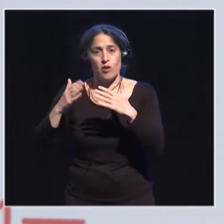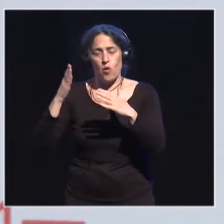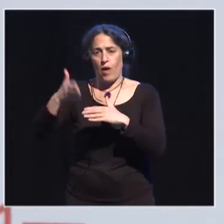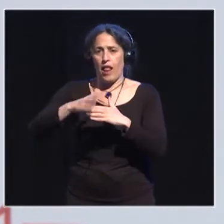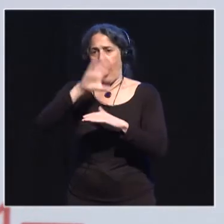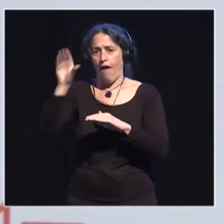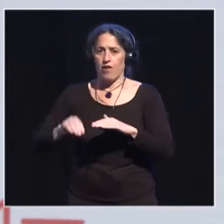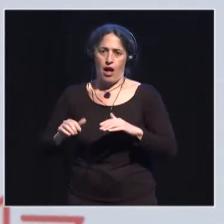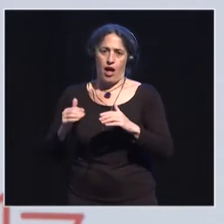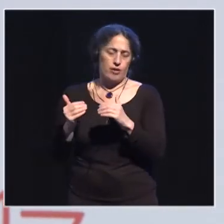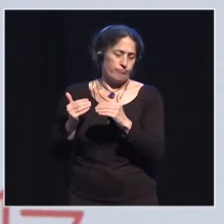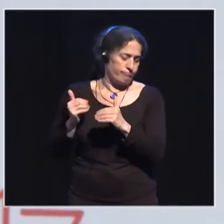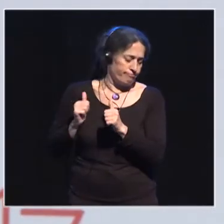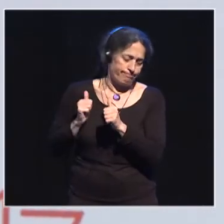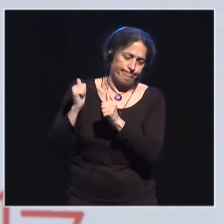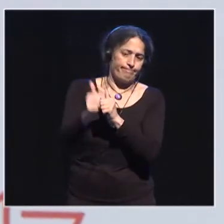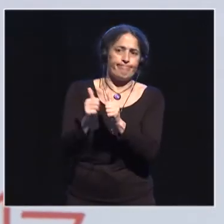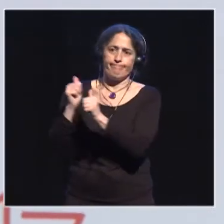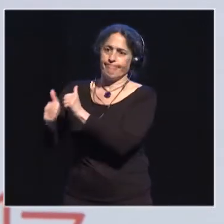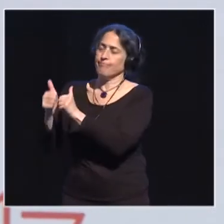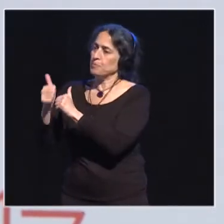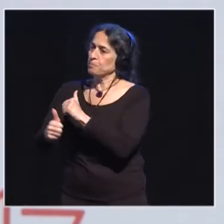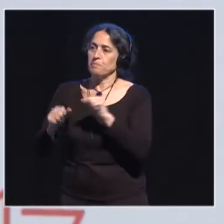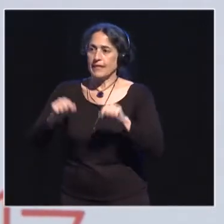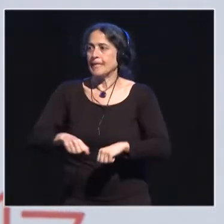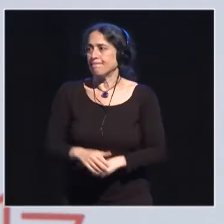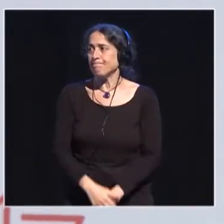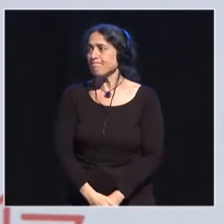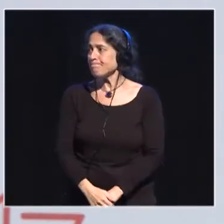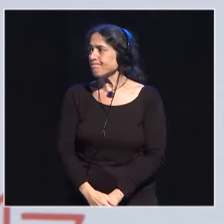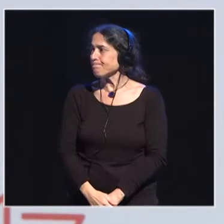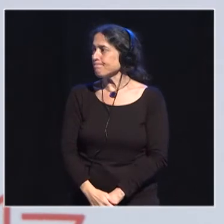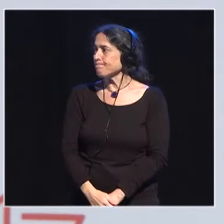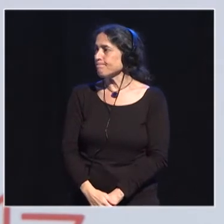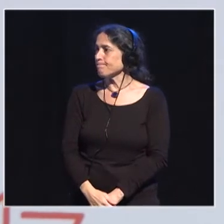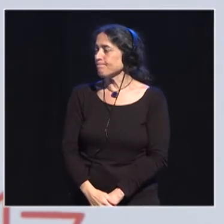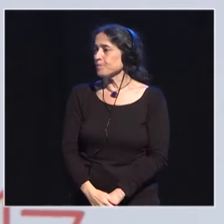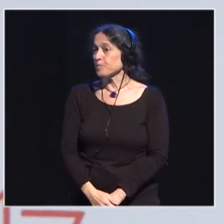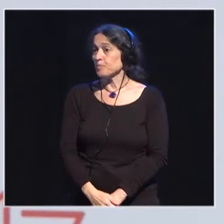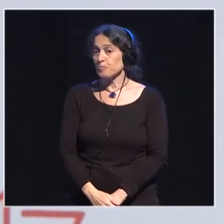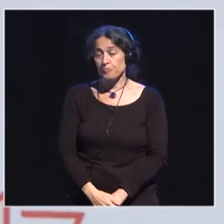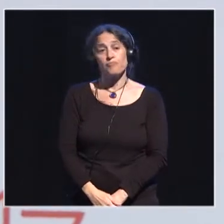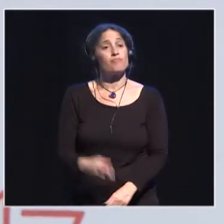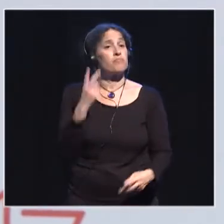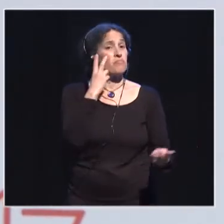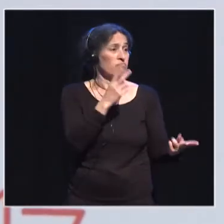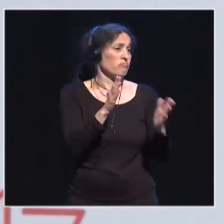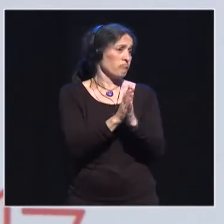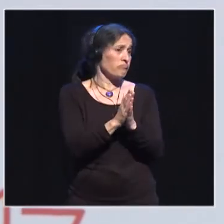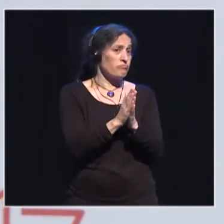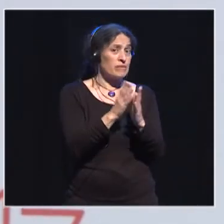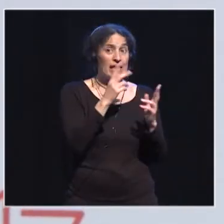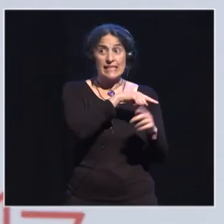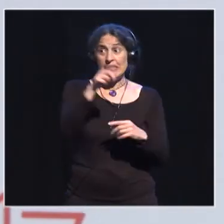this room, probably this room, earlier this morning, and go see what's happening in the countries. It's